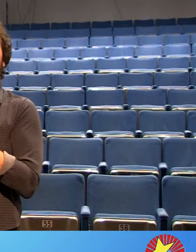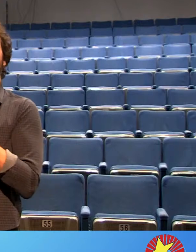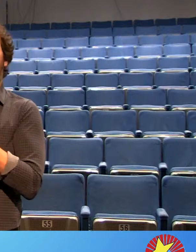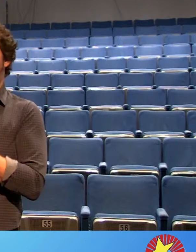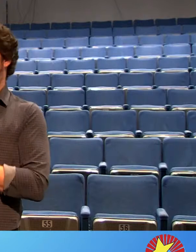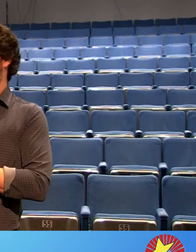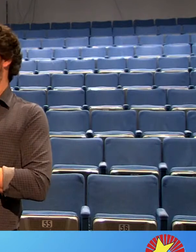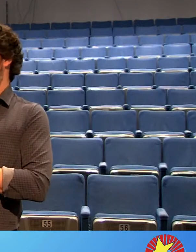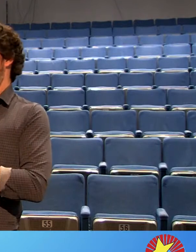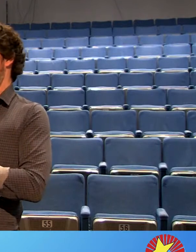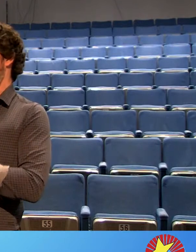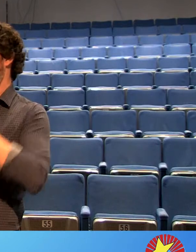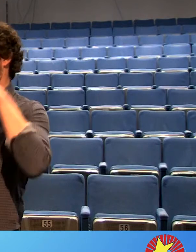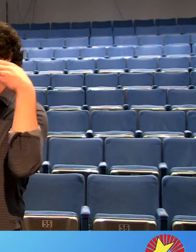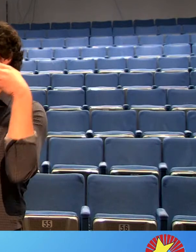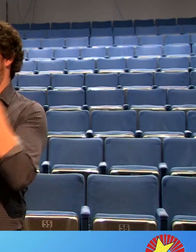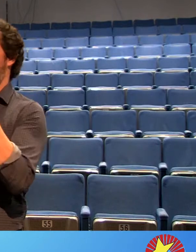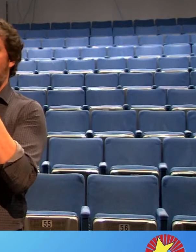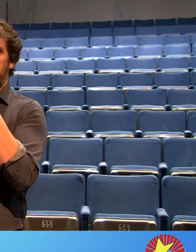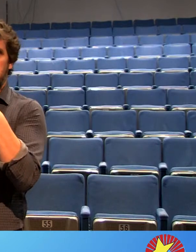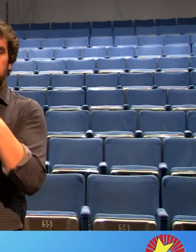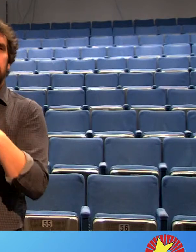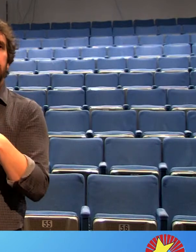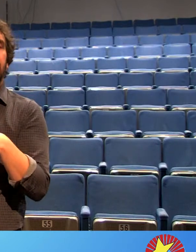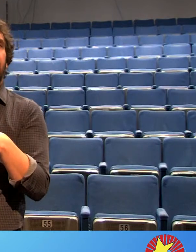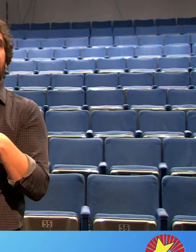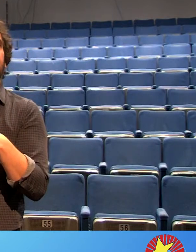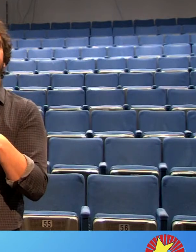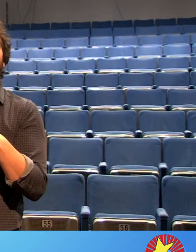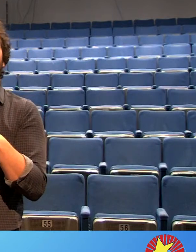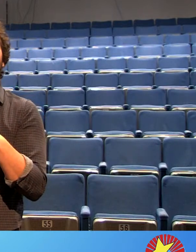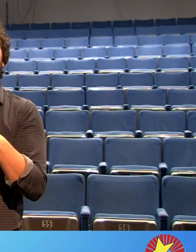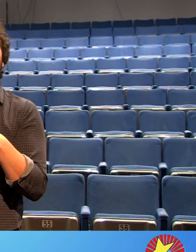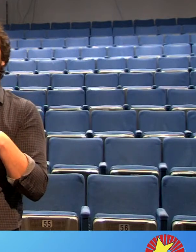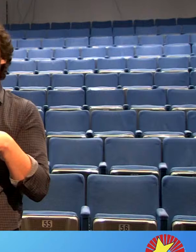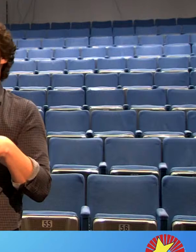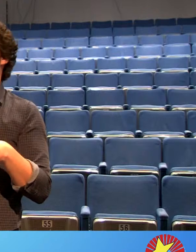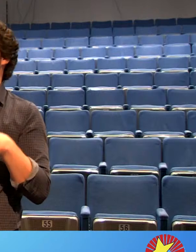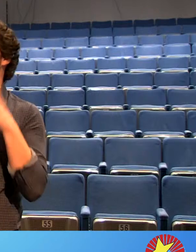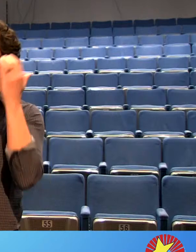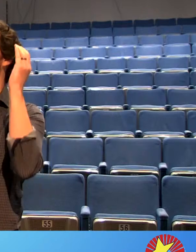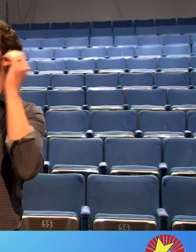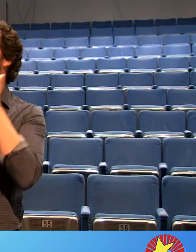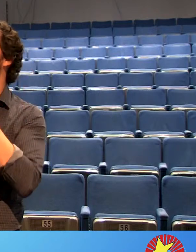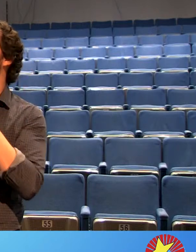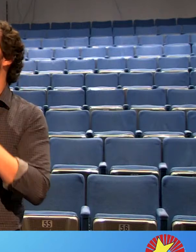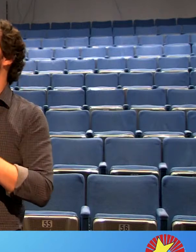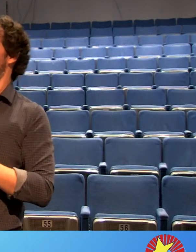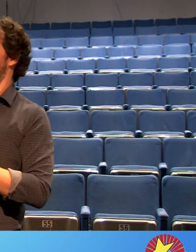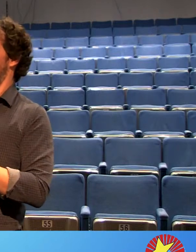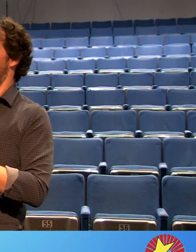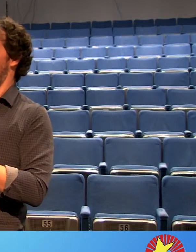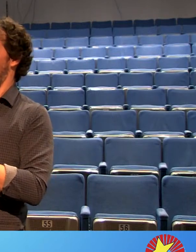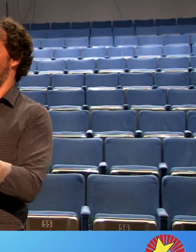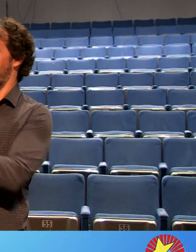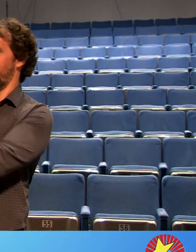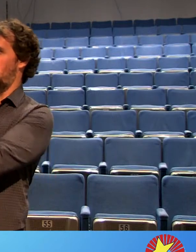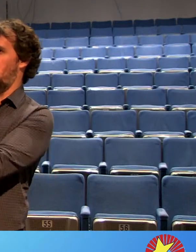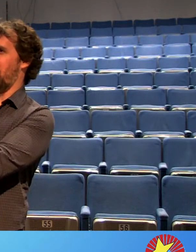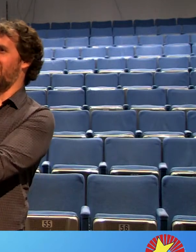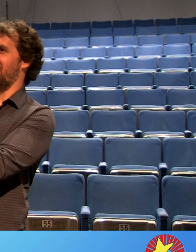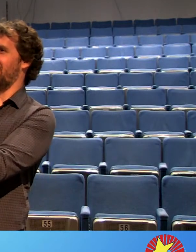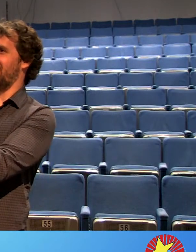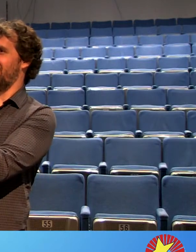What's interesting about this data point is that it's collected via the MAP test scores. We like to